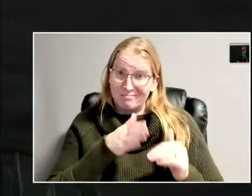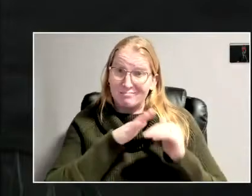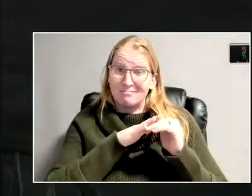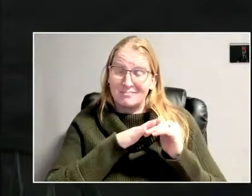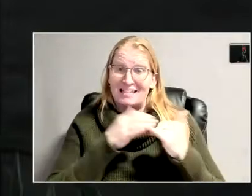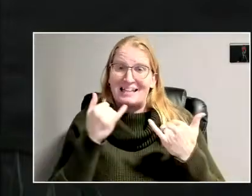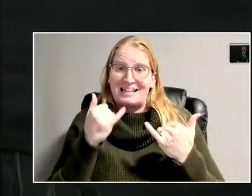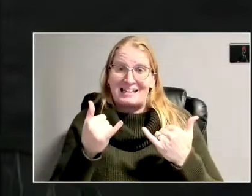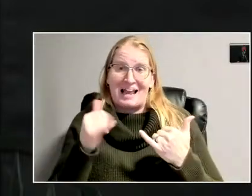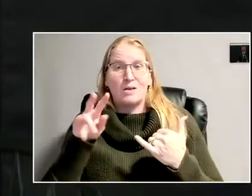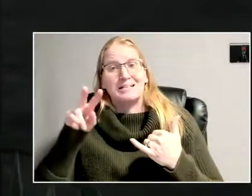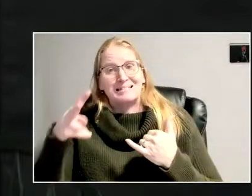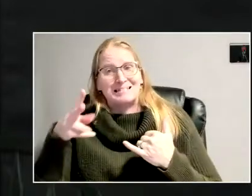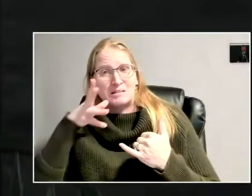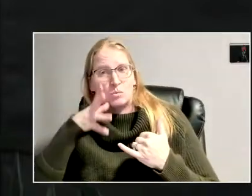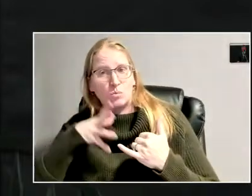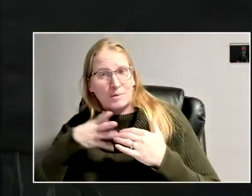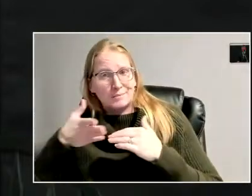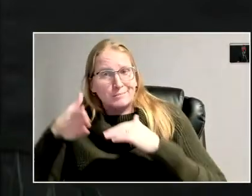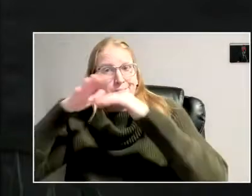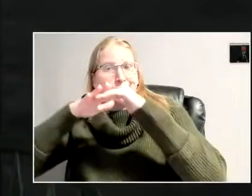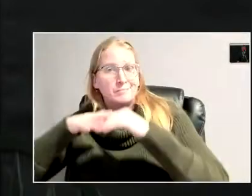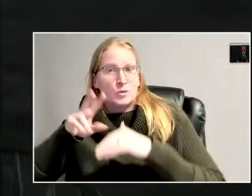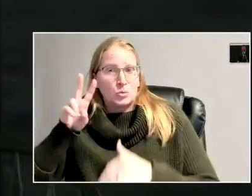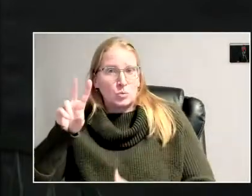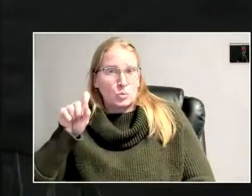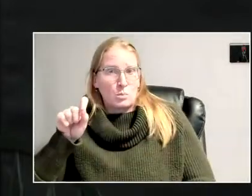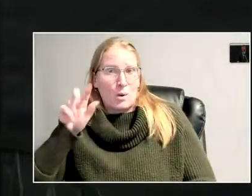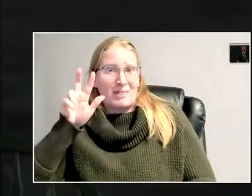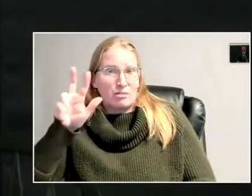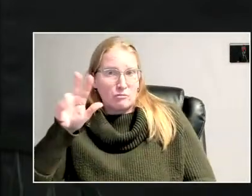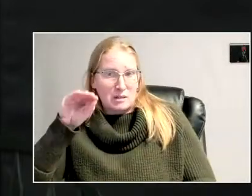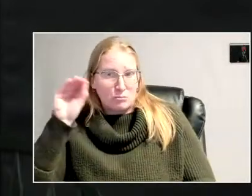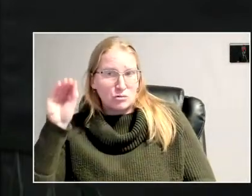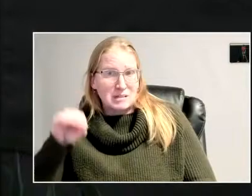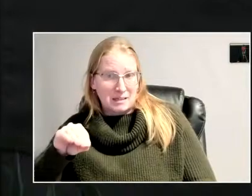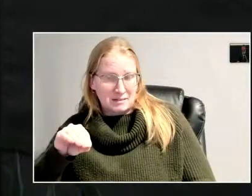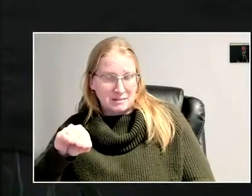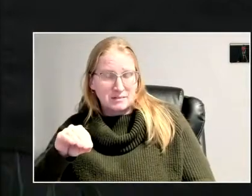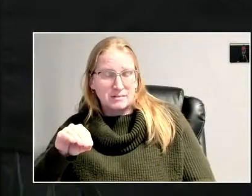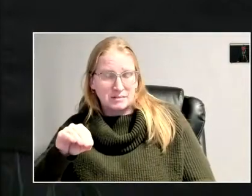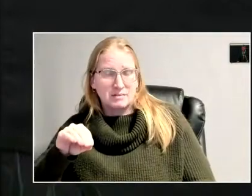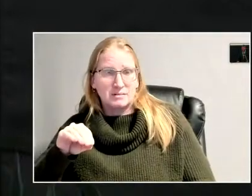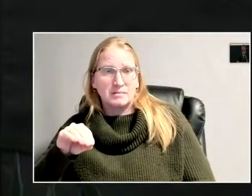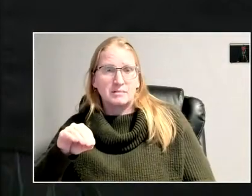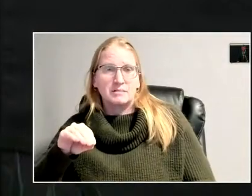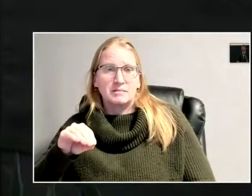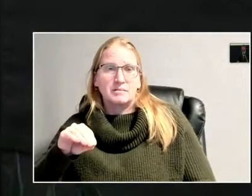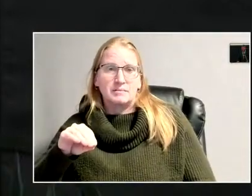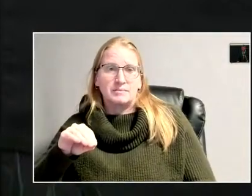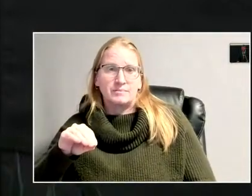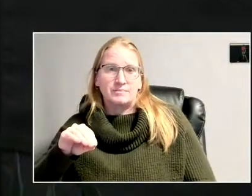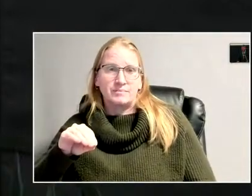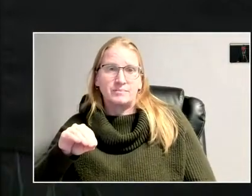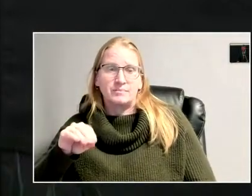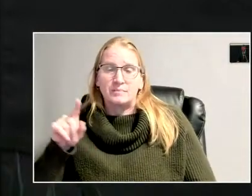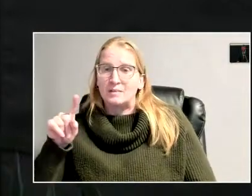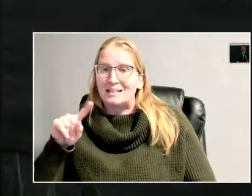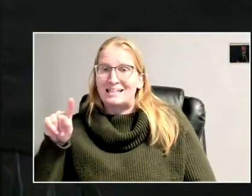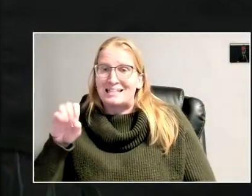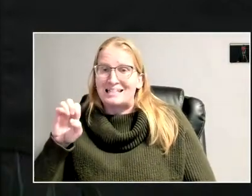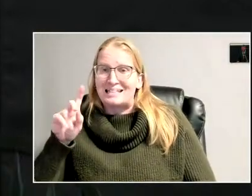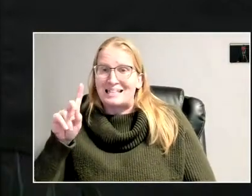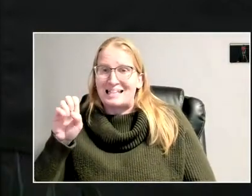to 2.3% of the FY 25 budget uh Zeke you can speak to that